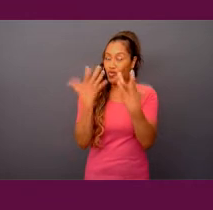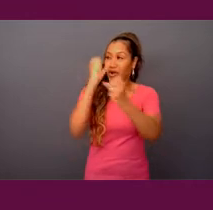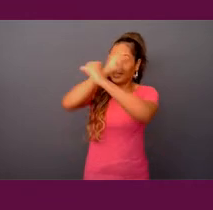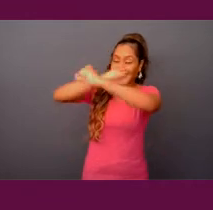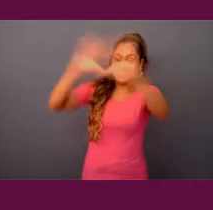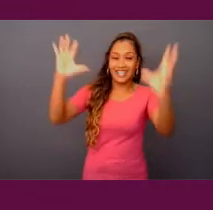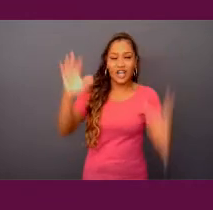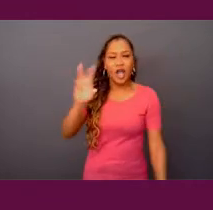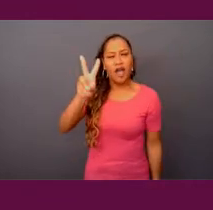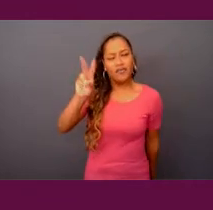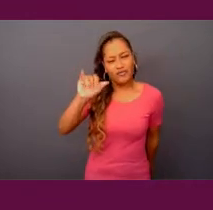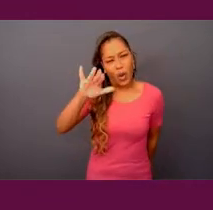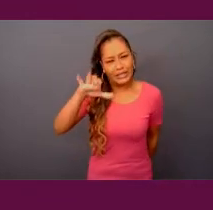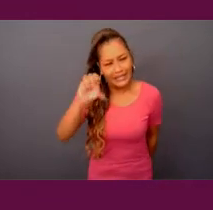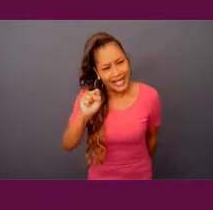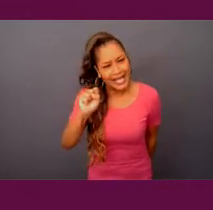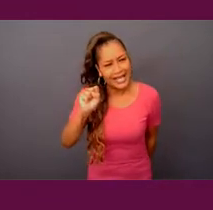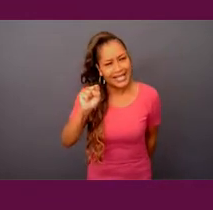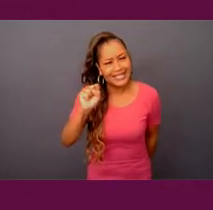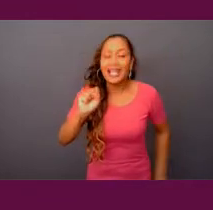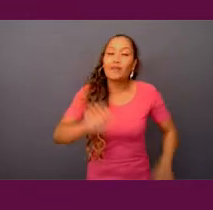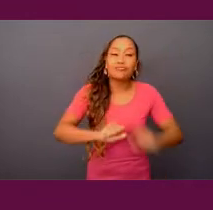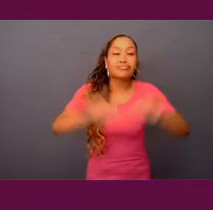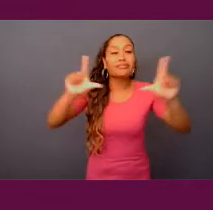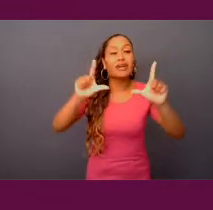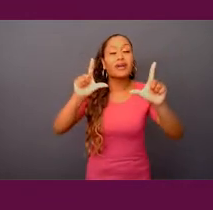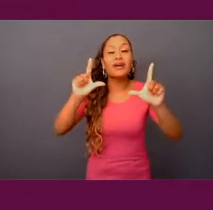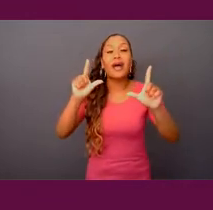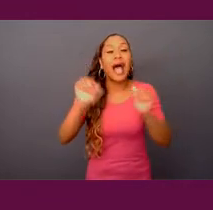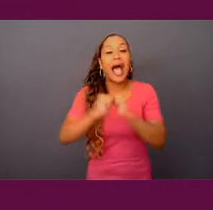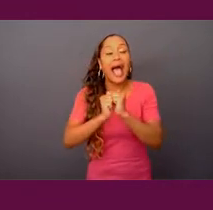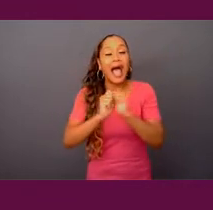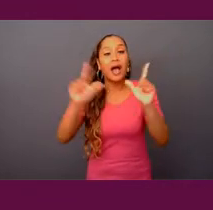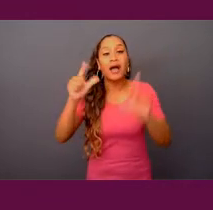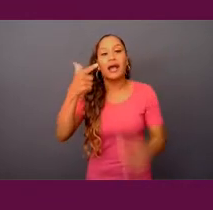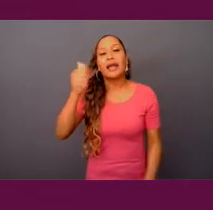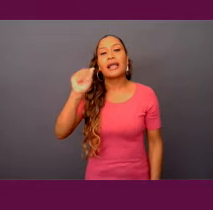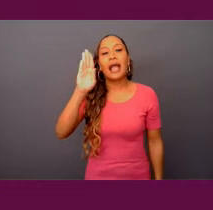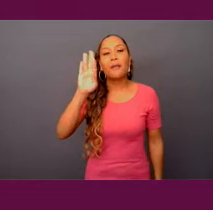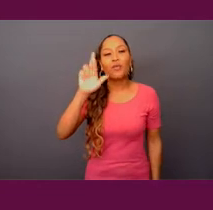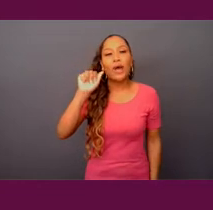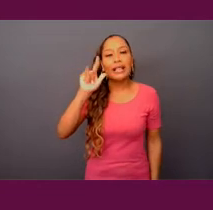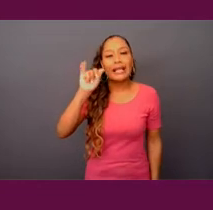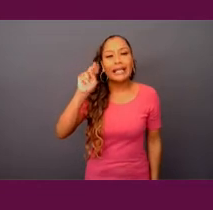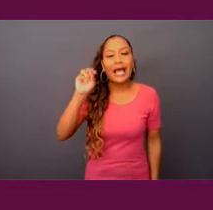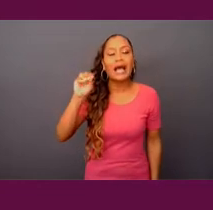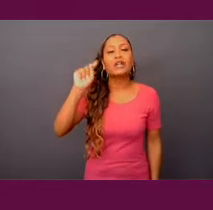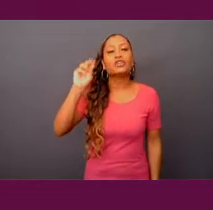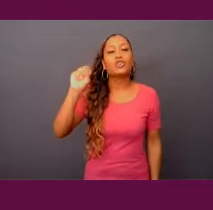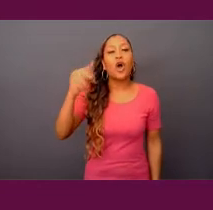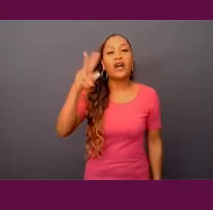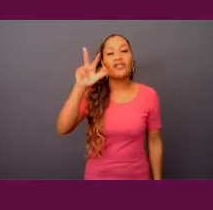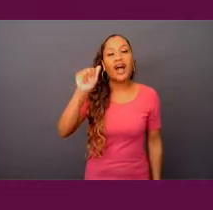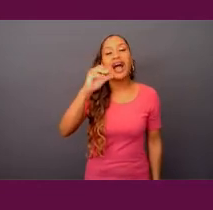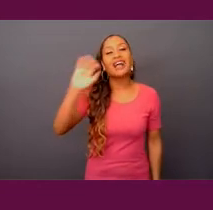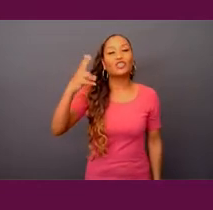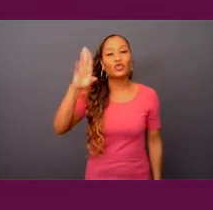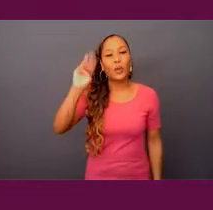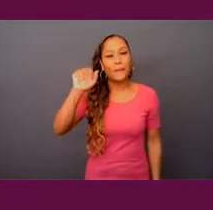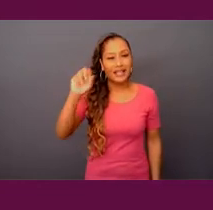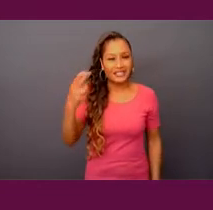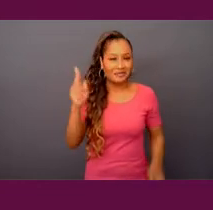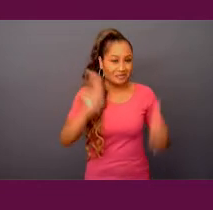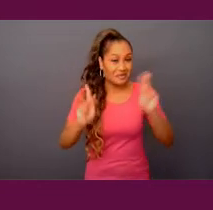Voices came to you today from the land of the Gabrielino, Tongva, and Chumash people.